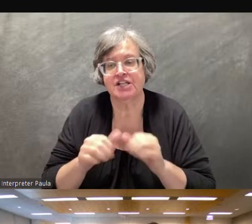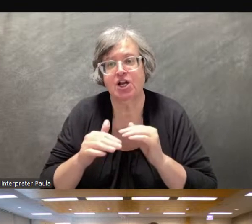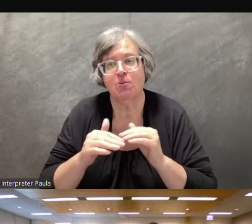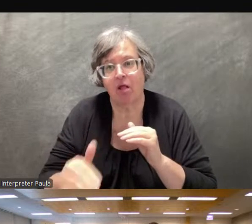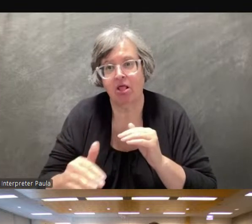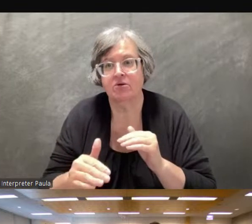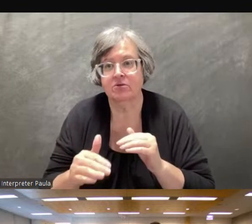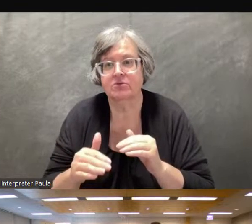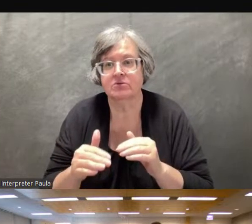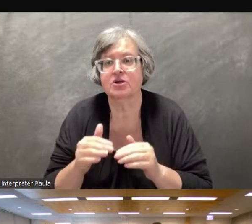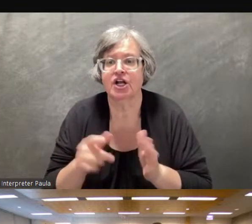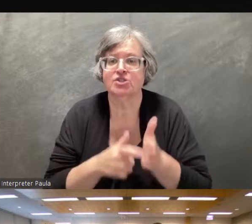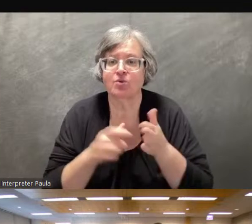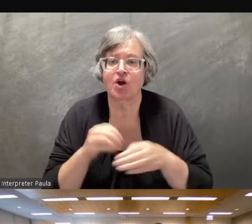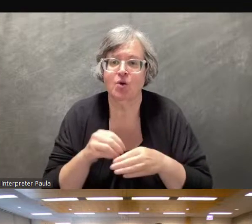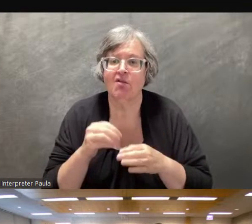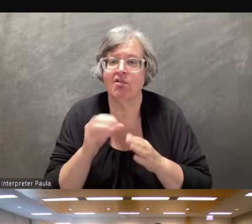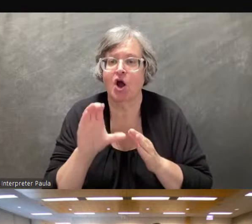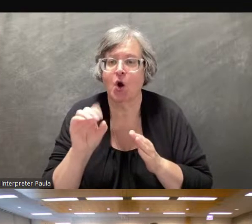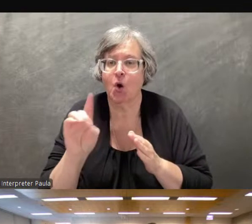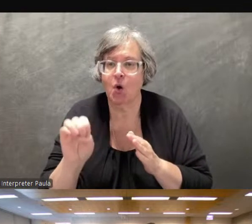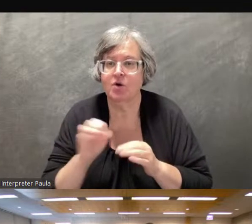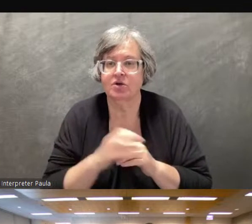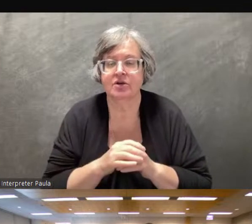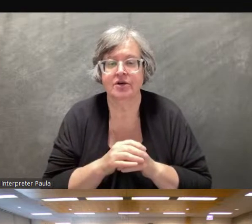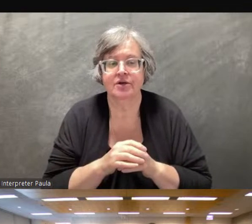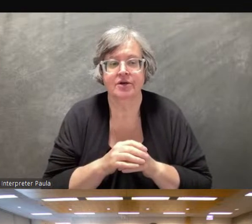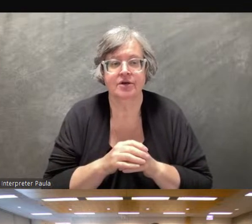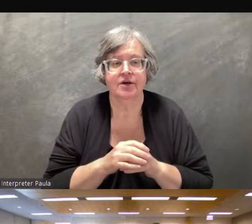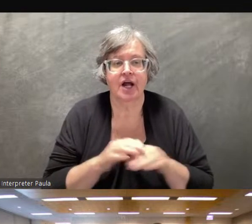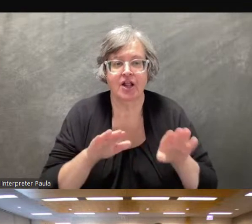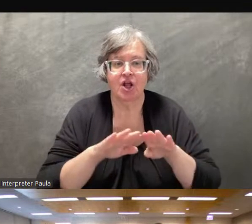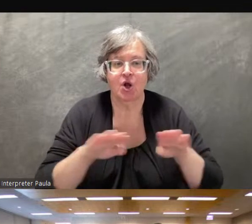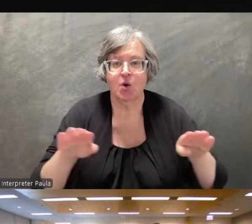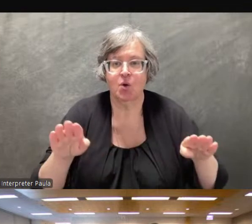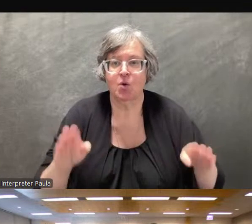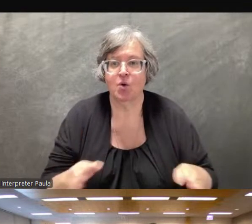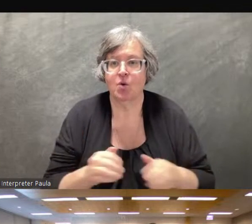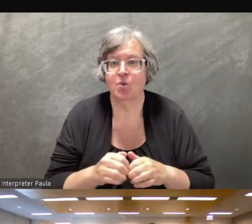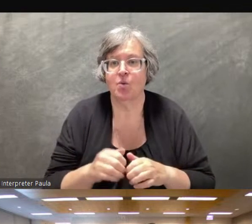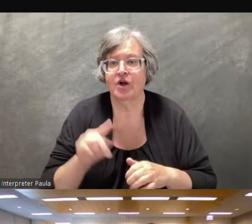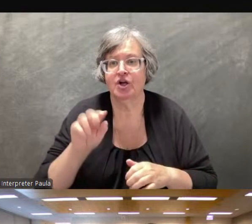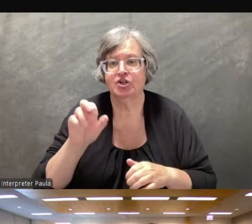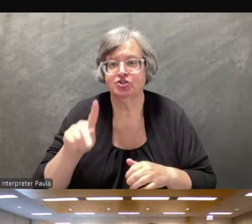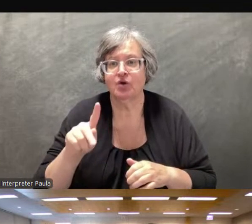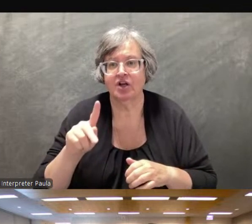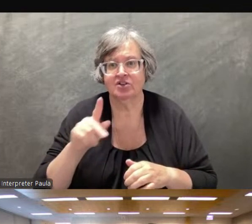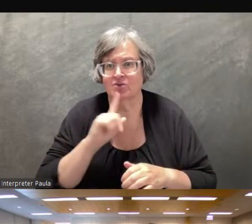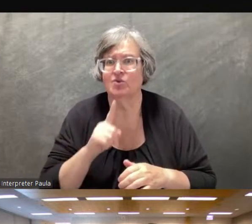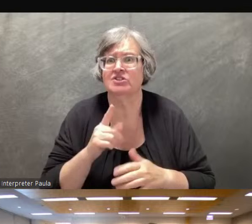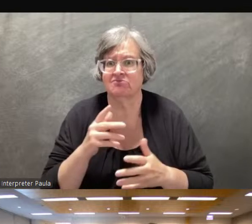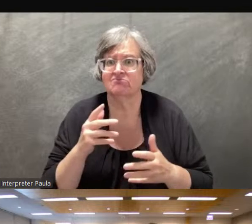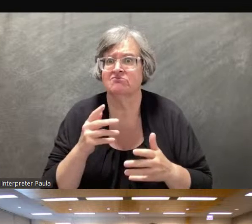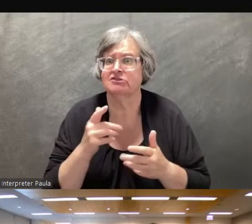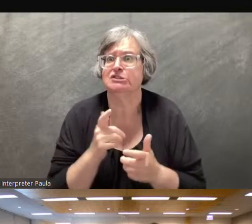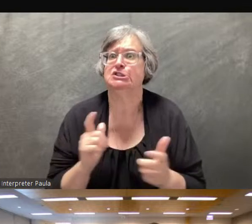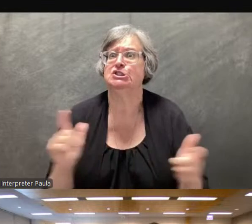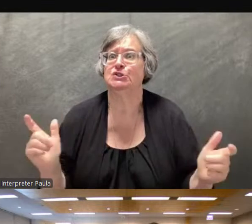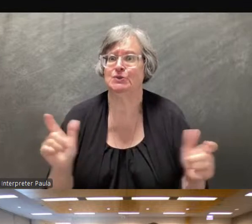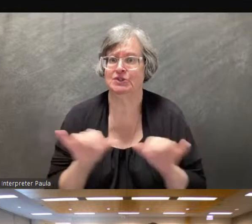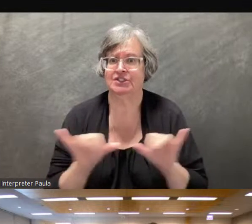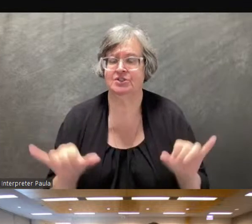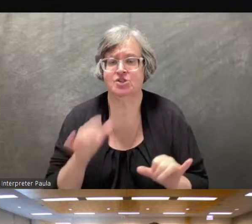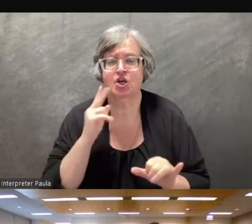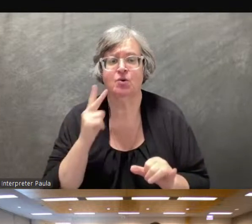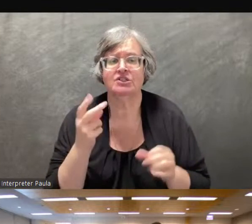is required in the code in most cases, and with the level of size of canopy we create with the track deck, it is a pretty sizable system. So you'll see a series of these